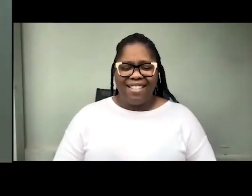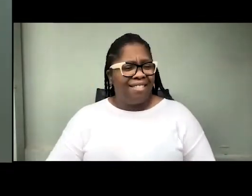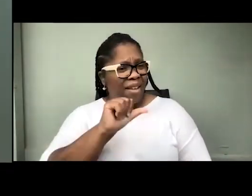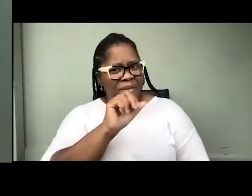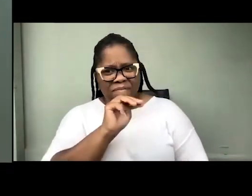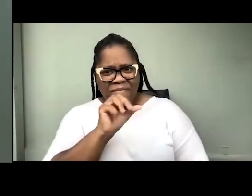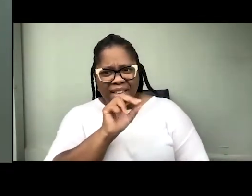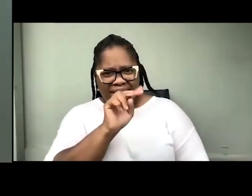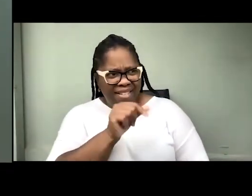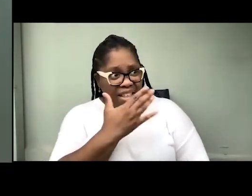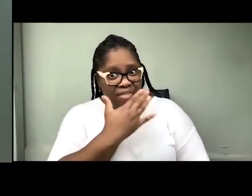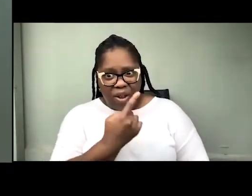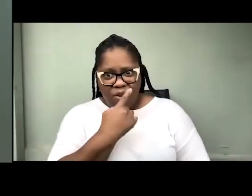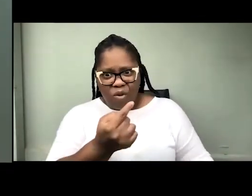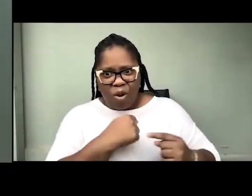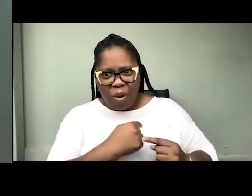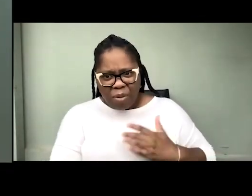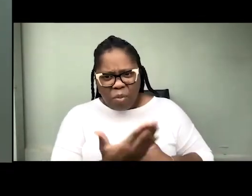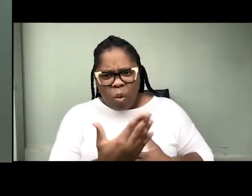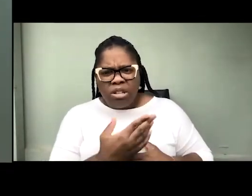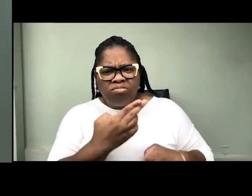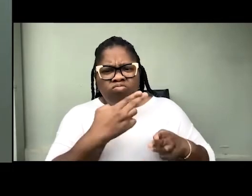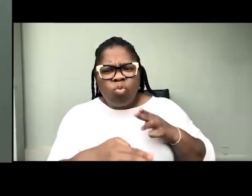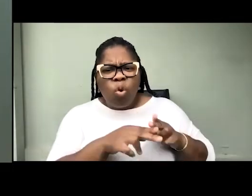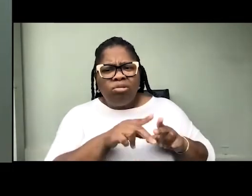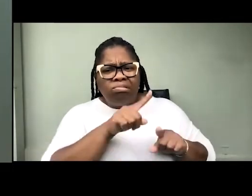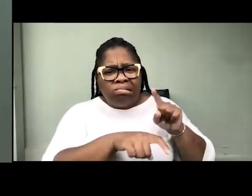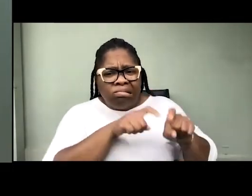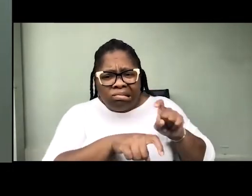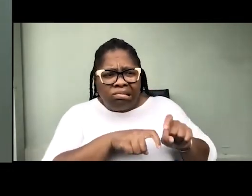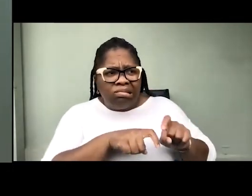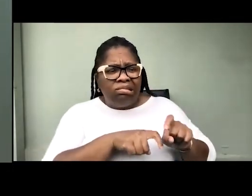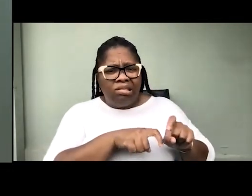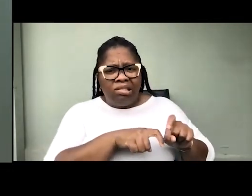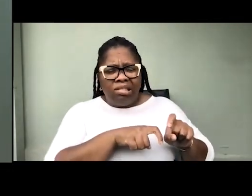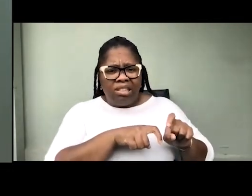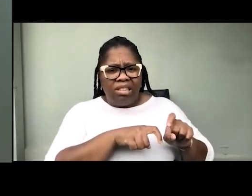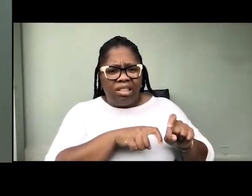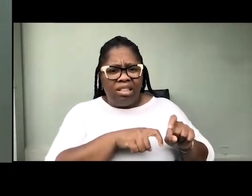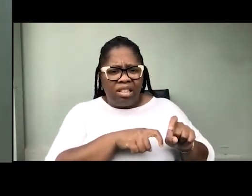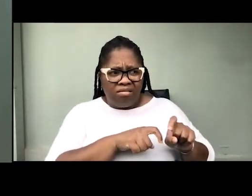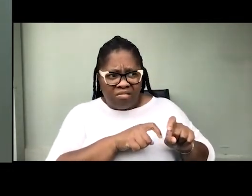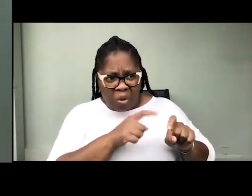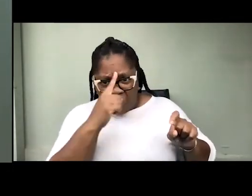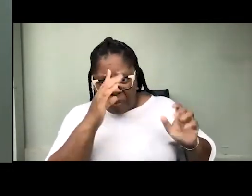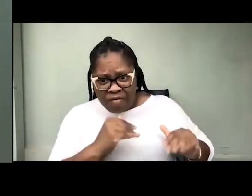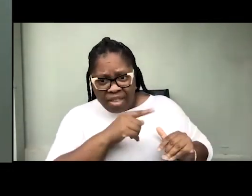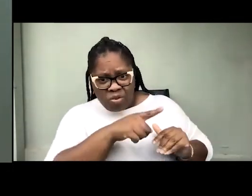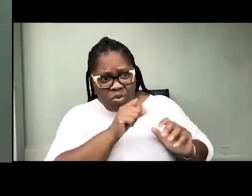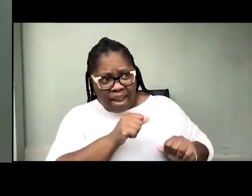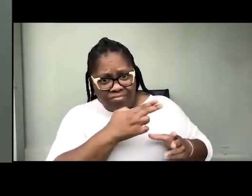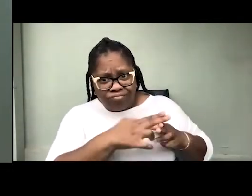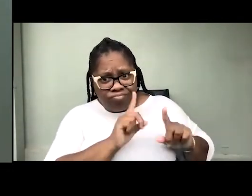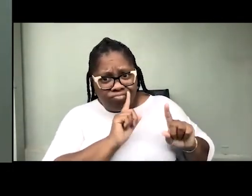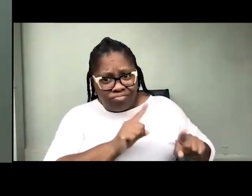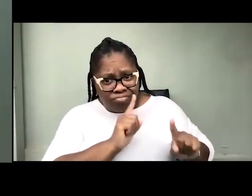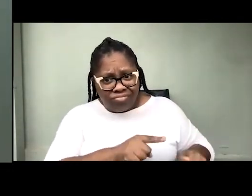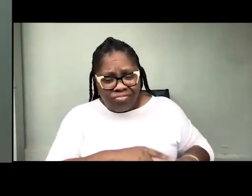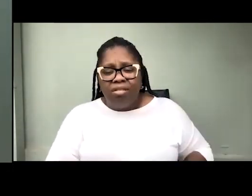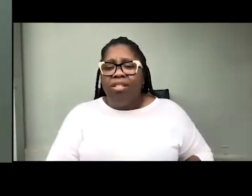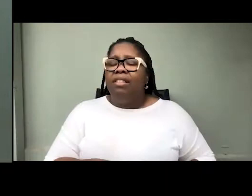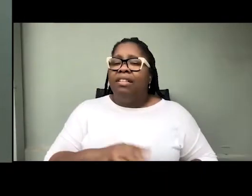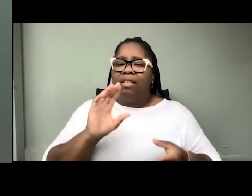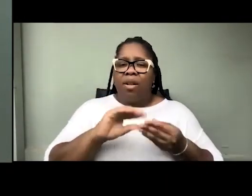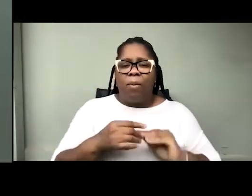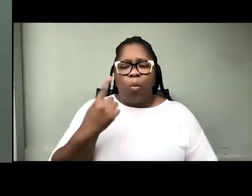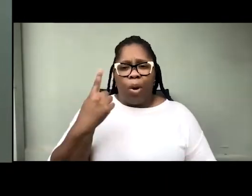being here this morning. We have a couple quick questions that we wanted to ask, and hopefully you can give us some brief answers on these. Number